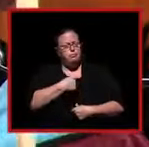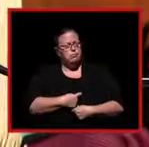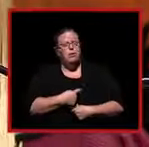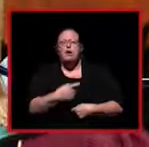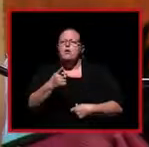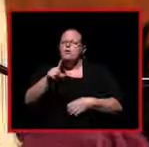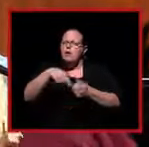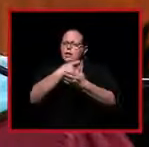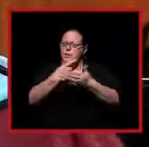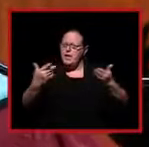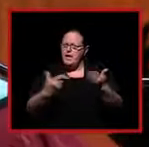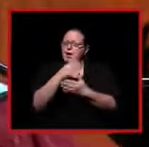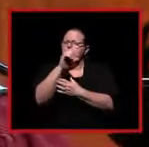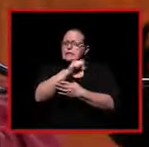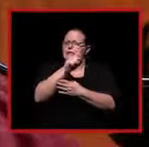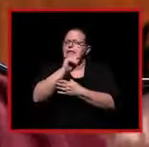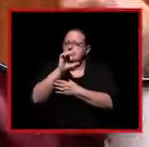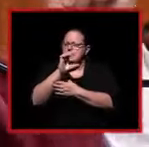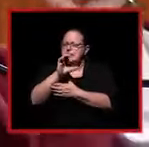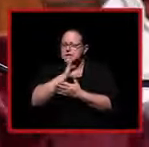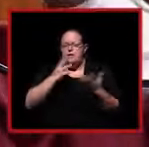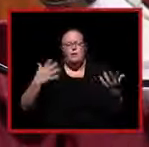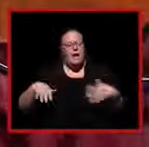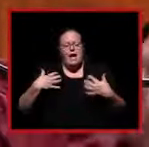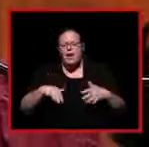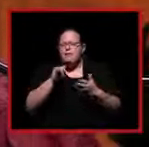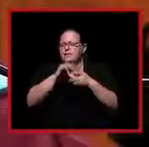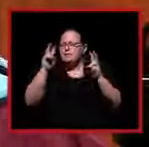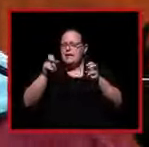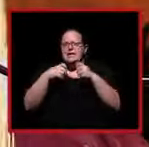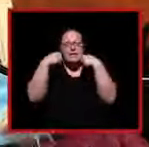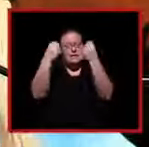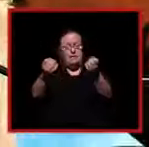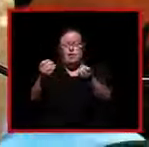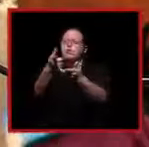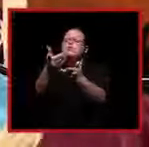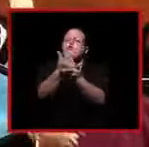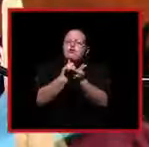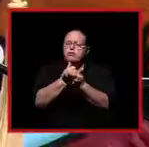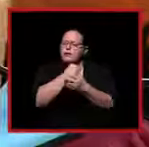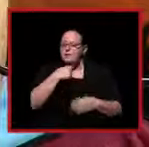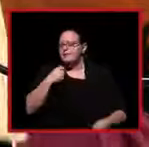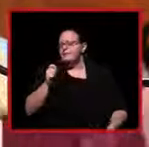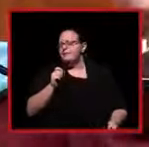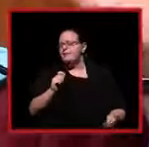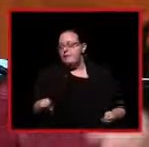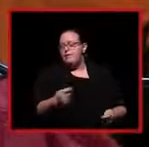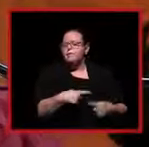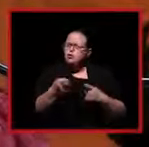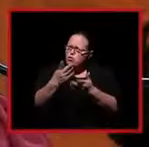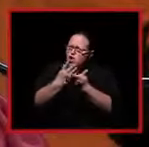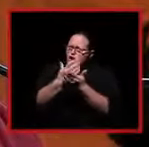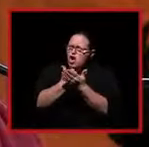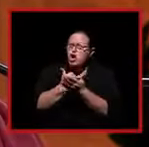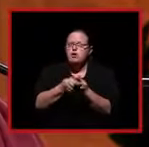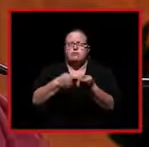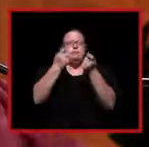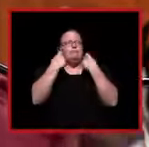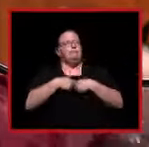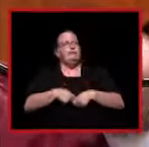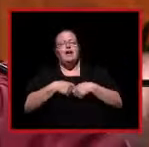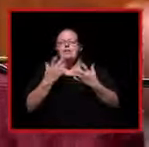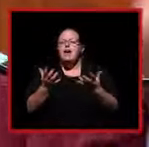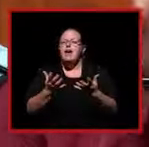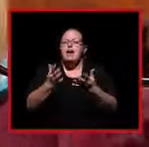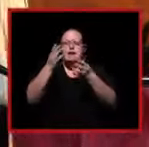of Springfield Tech Community College. This title was earned. It was not given to you. But with it comes the obligation